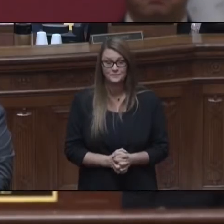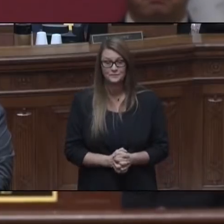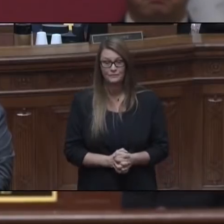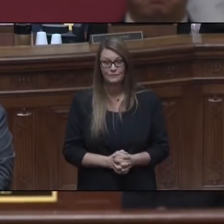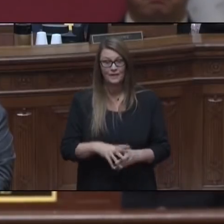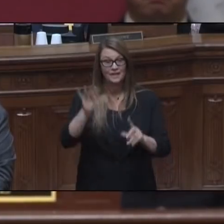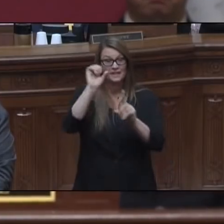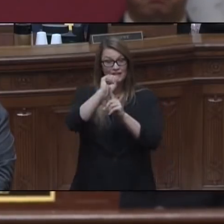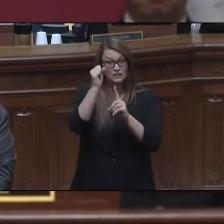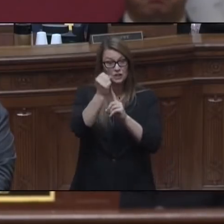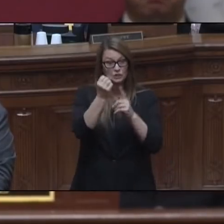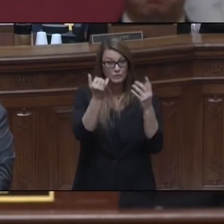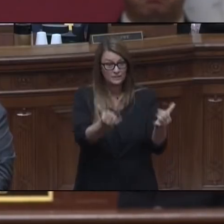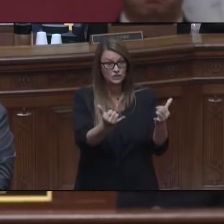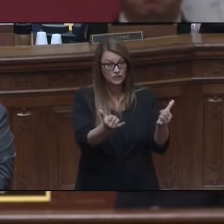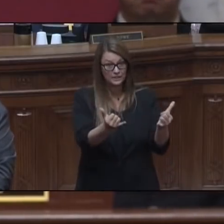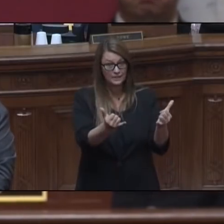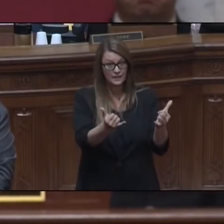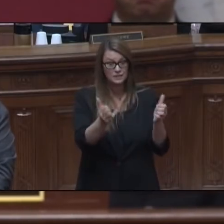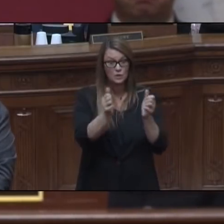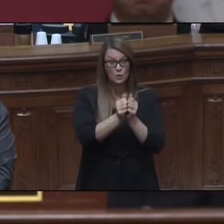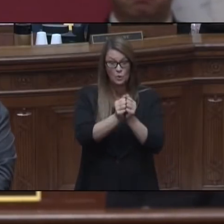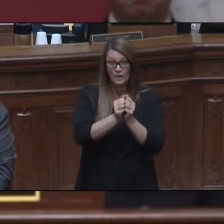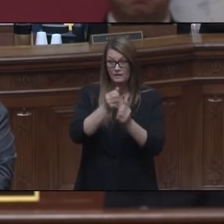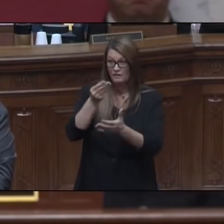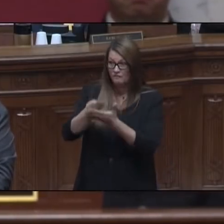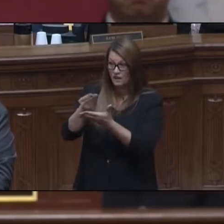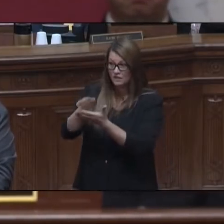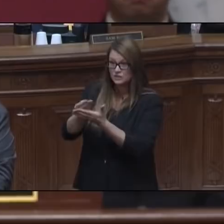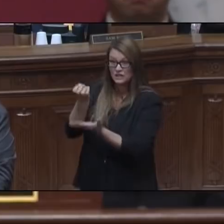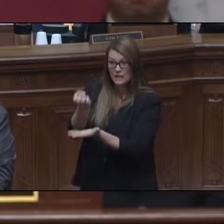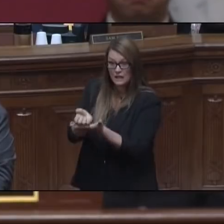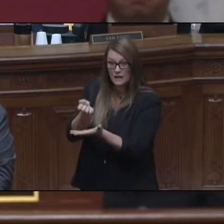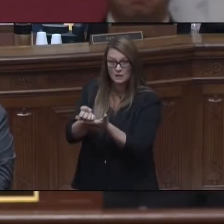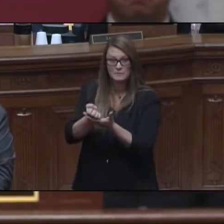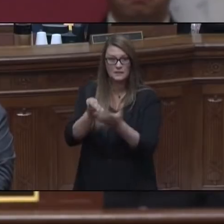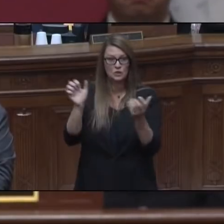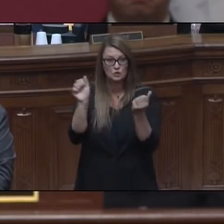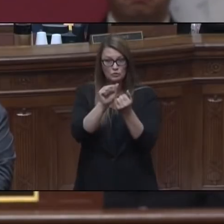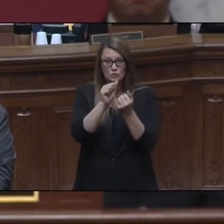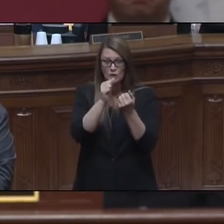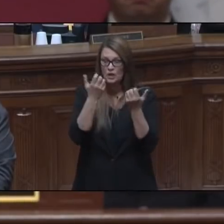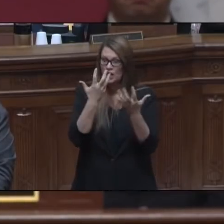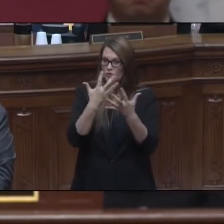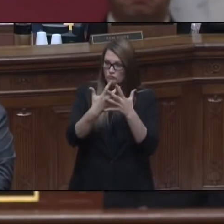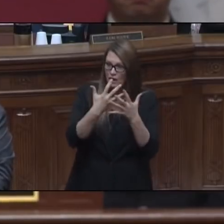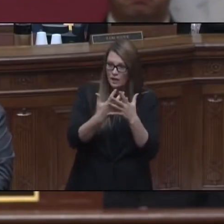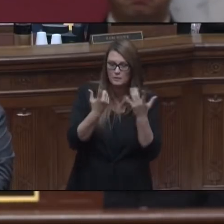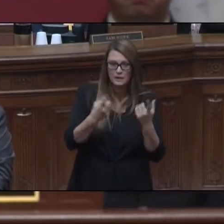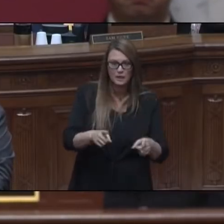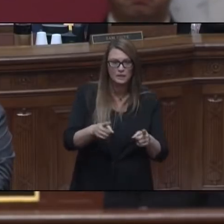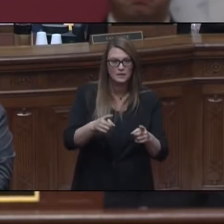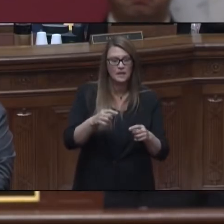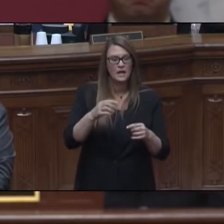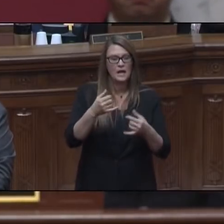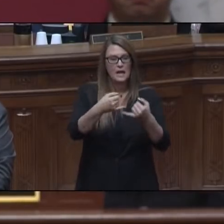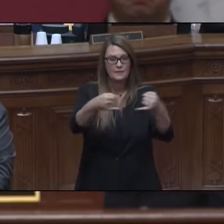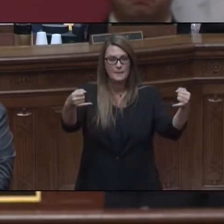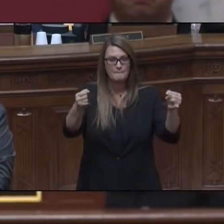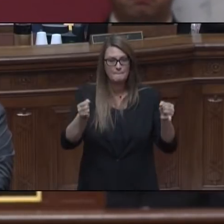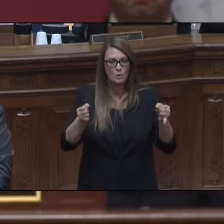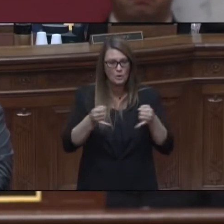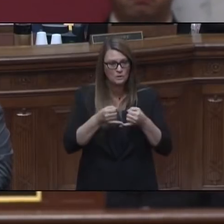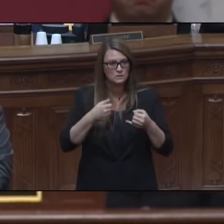the situation today with inflation and crime, and especially what is going on at our borders,